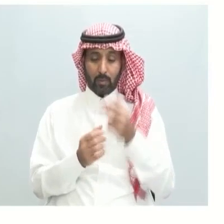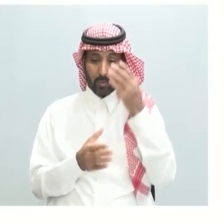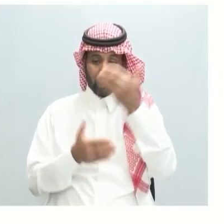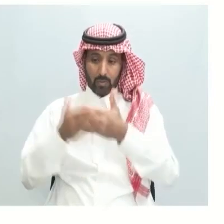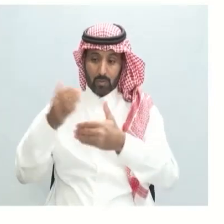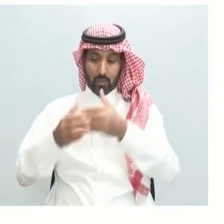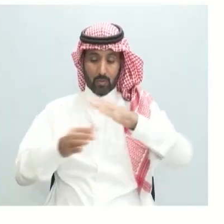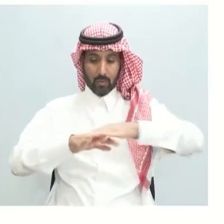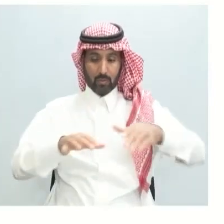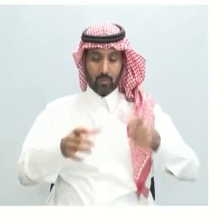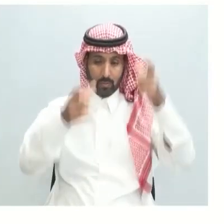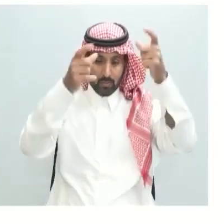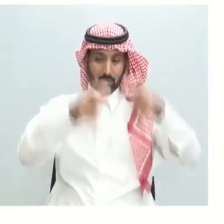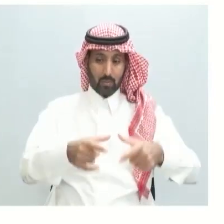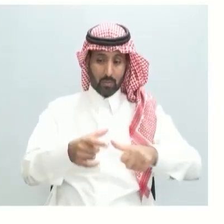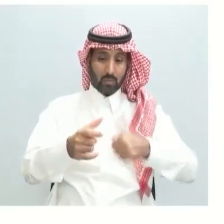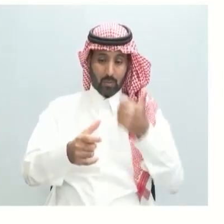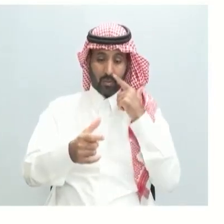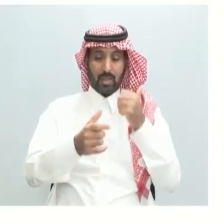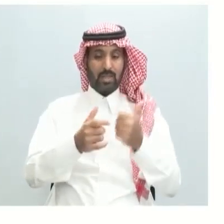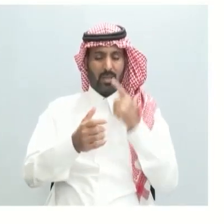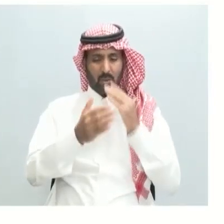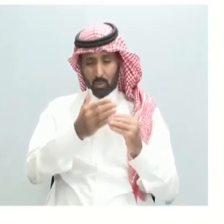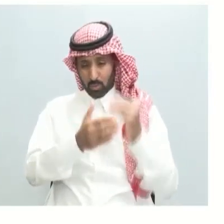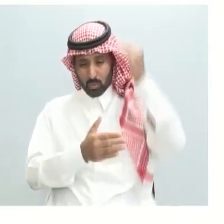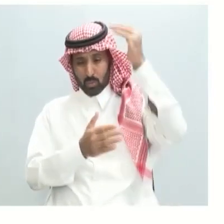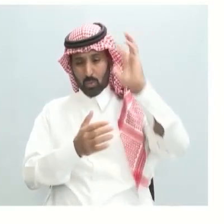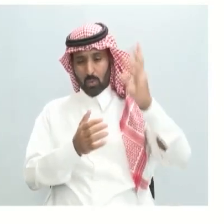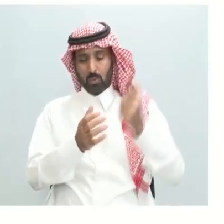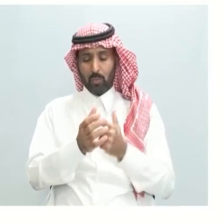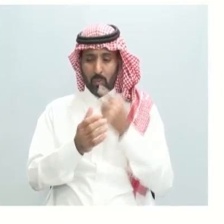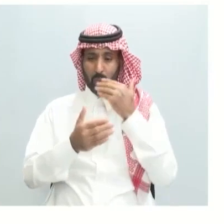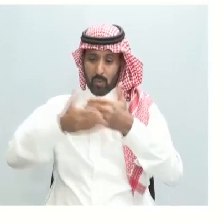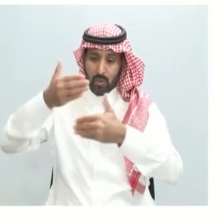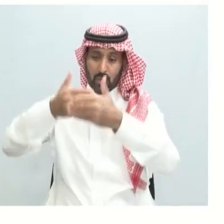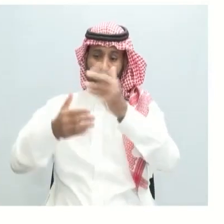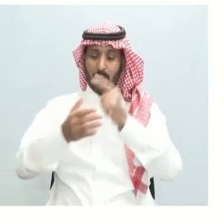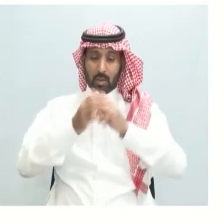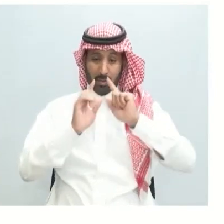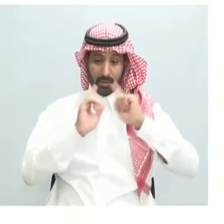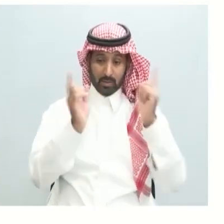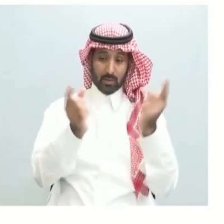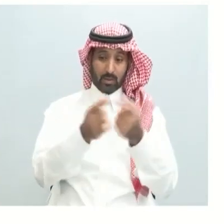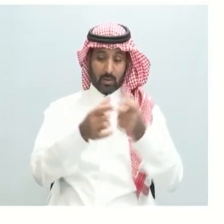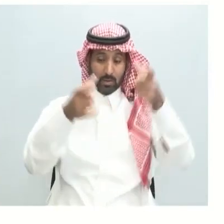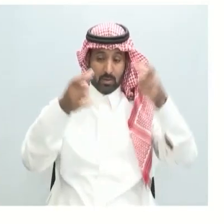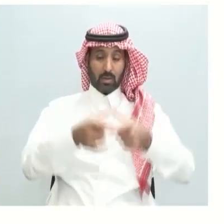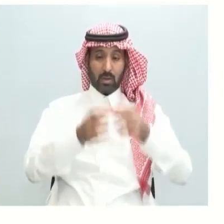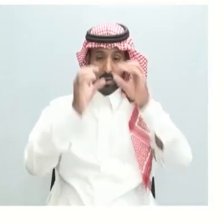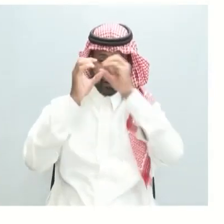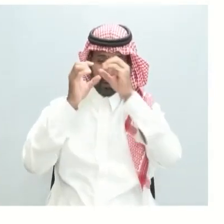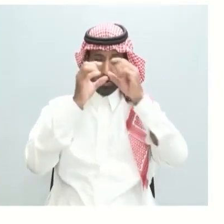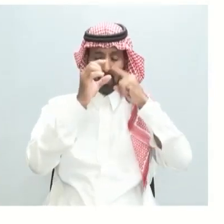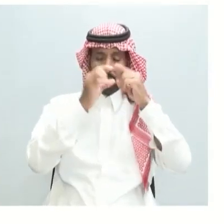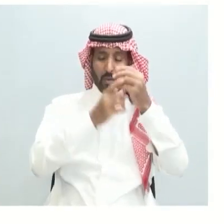the period. It is 65 meters tall and was built with baked bricks. The circular minaret, which rests on an